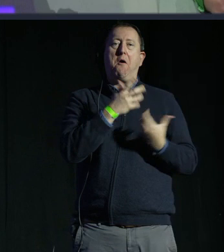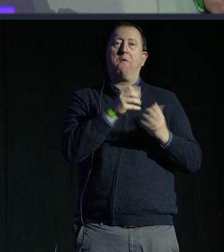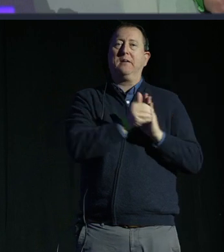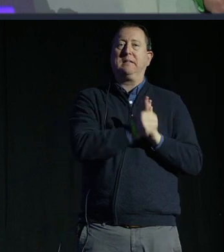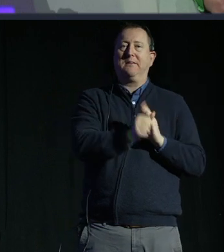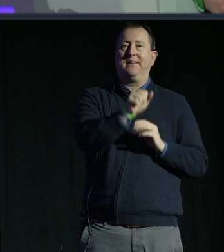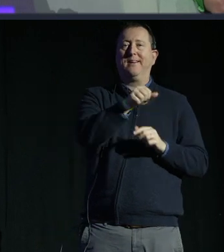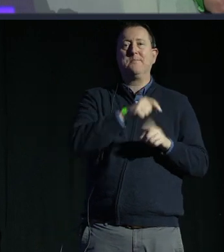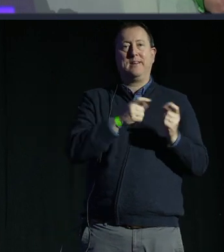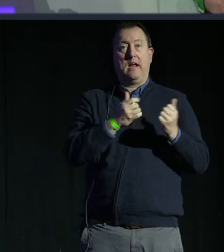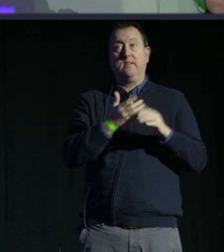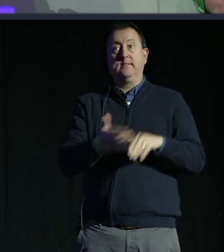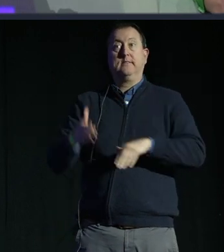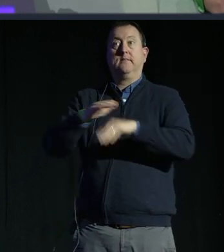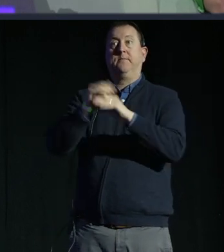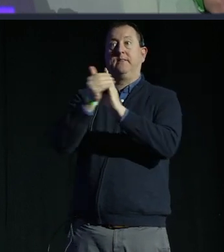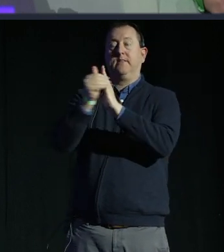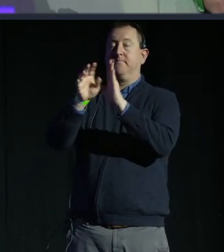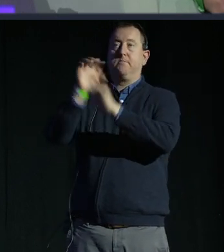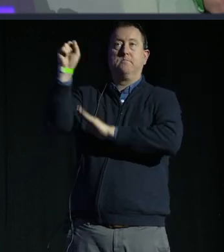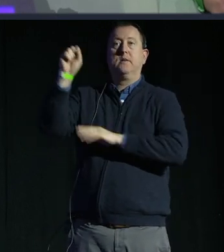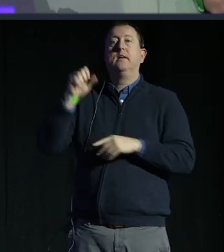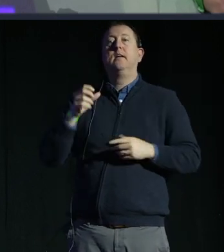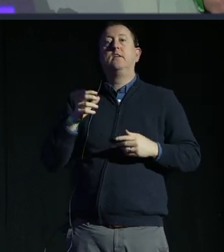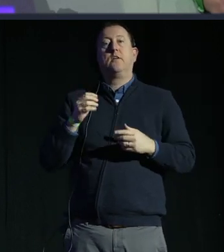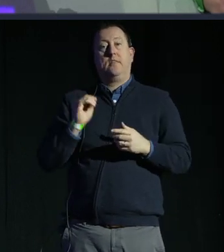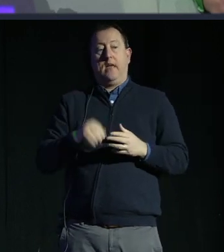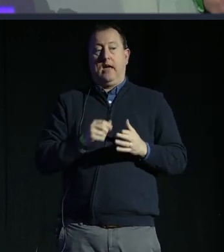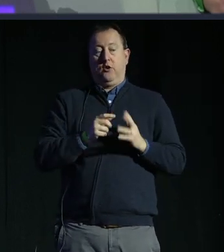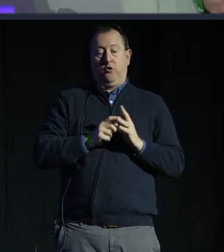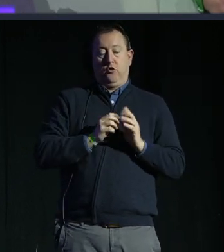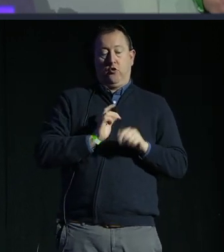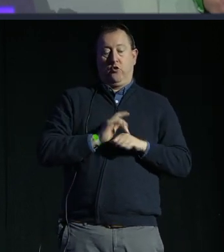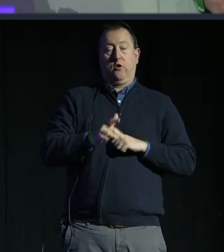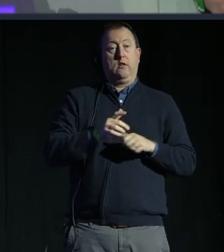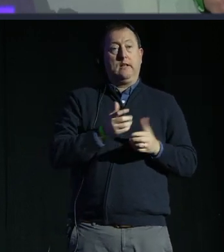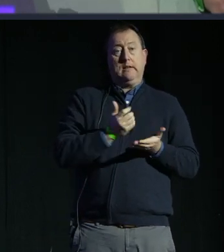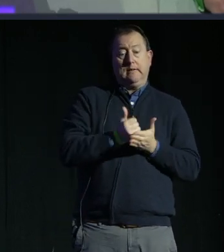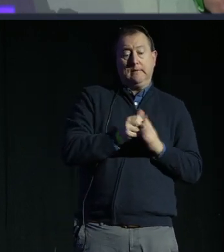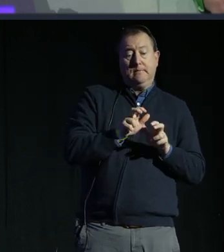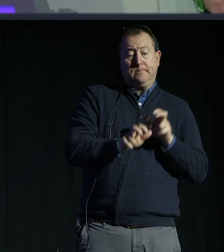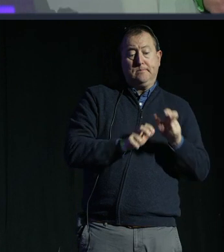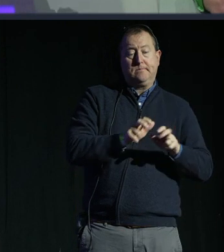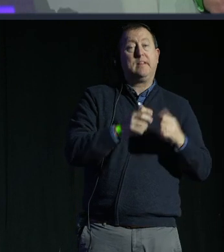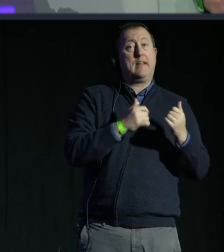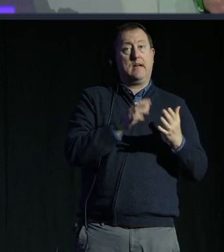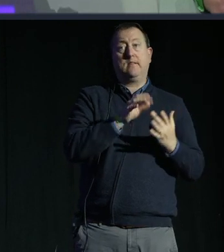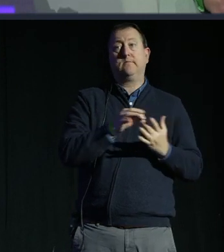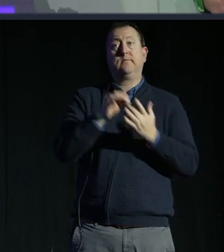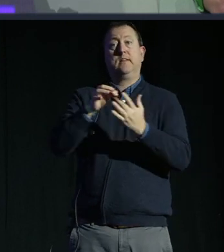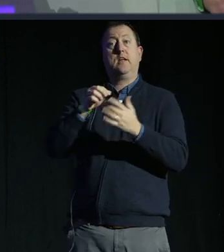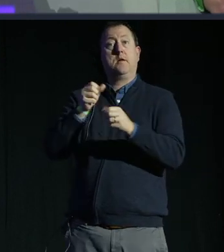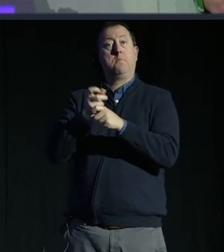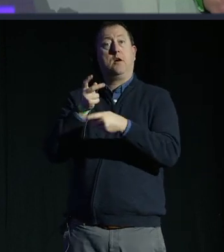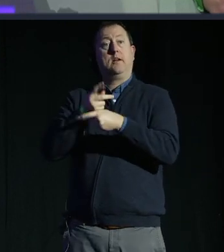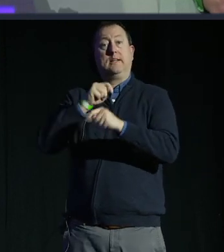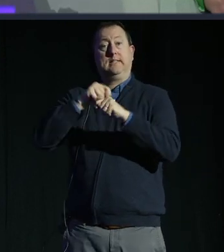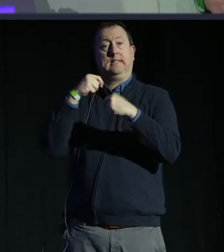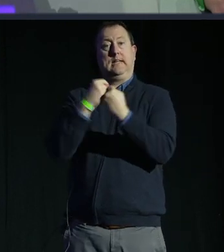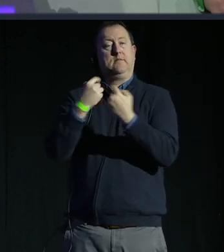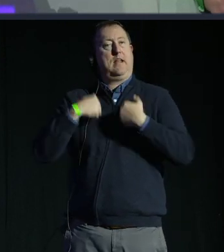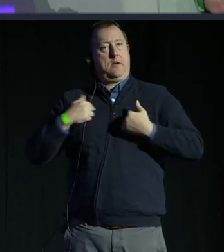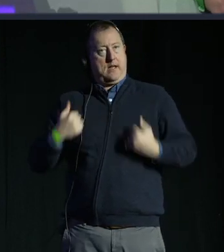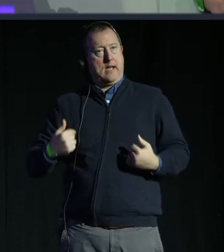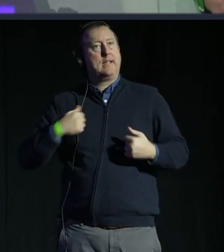early on then led to us being able to launch product teams, which is now the space that I get to lead, around these capabilities.